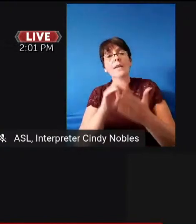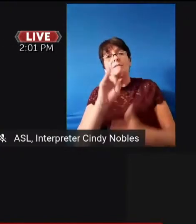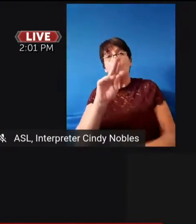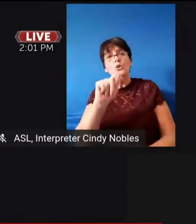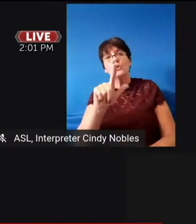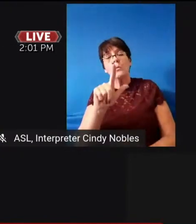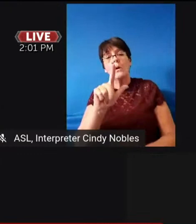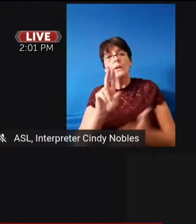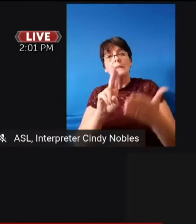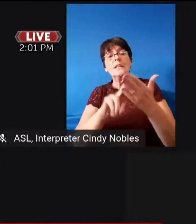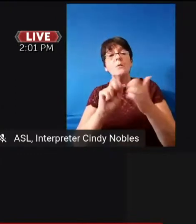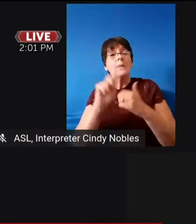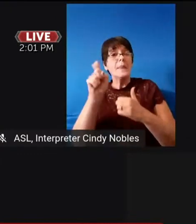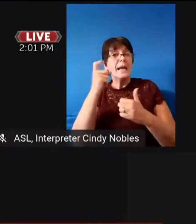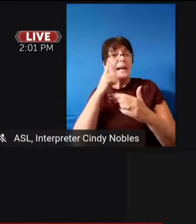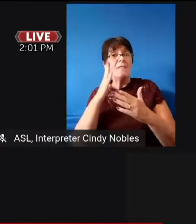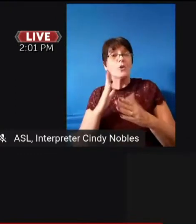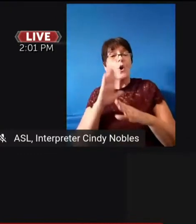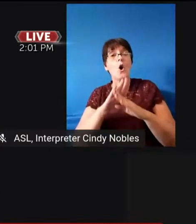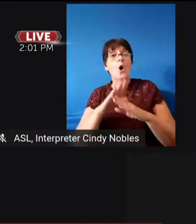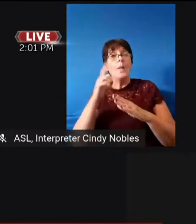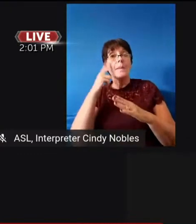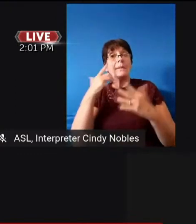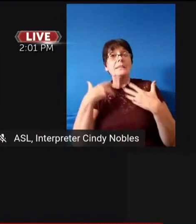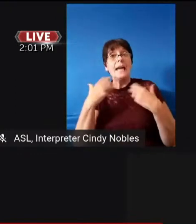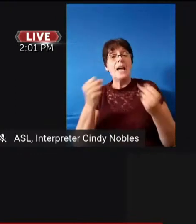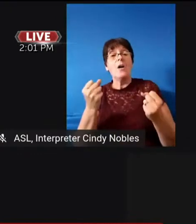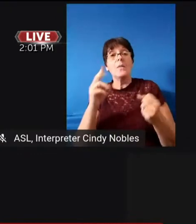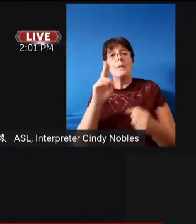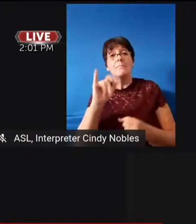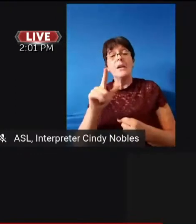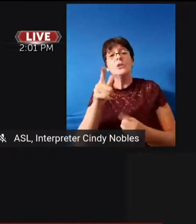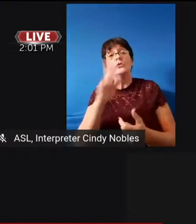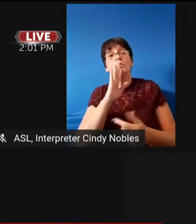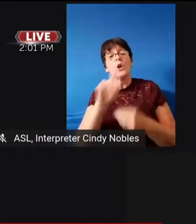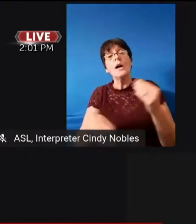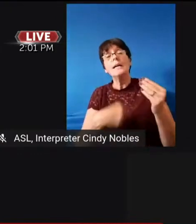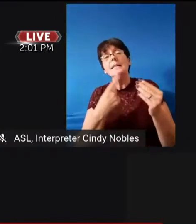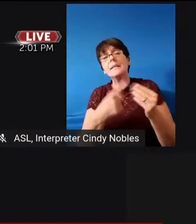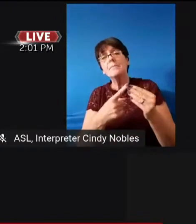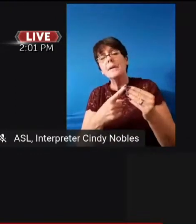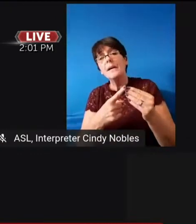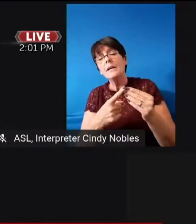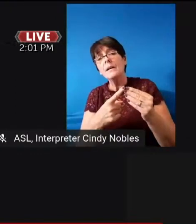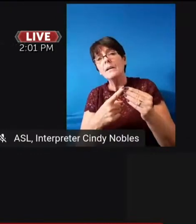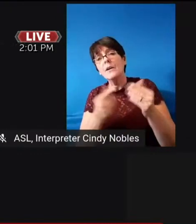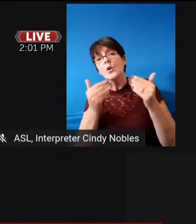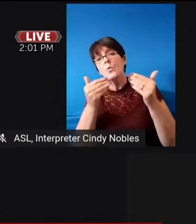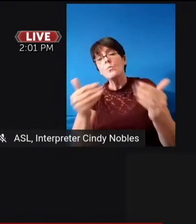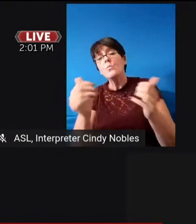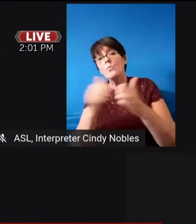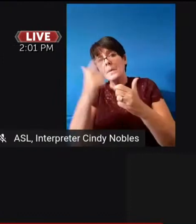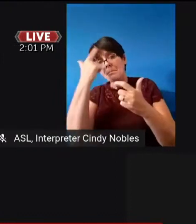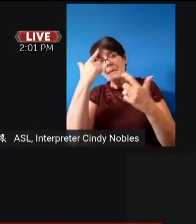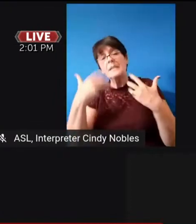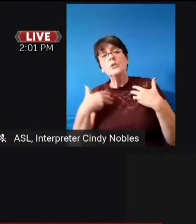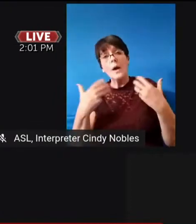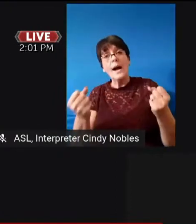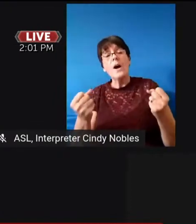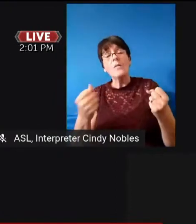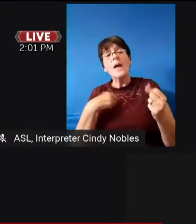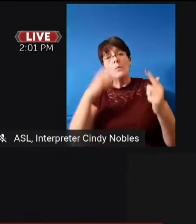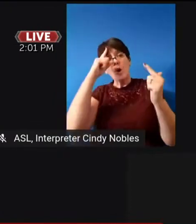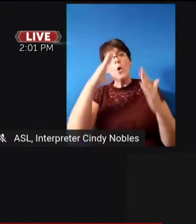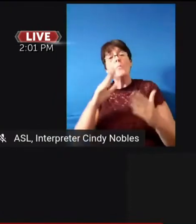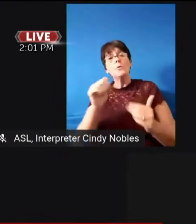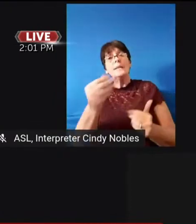the governor on the mental health bill, and he really talked about moving the agenda forward on mental health. And I was hoping you could